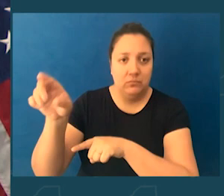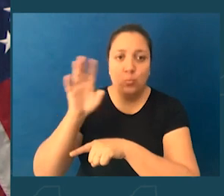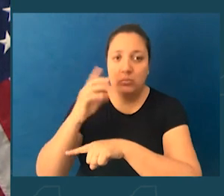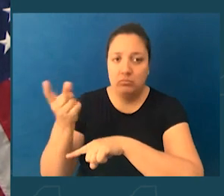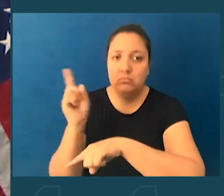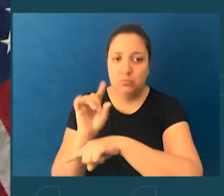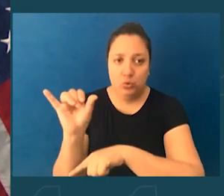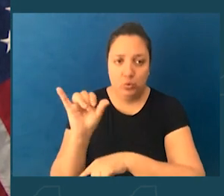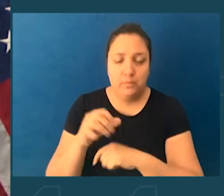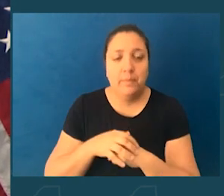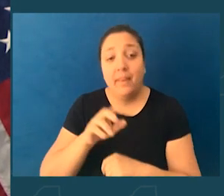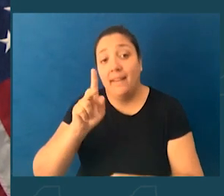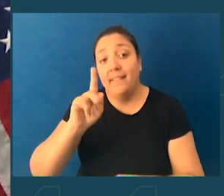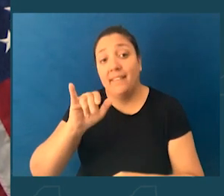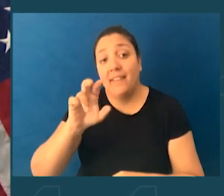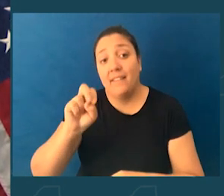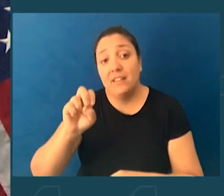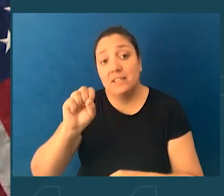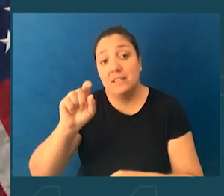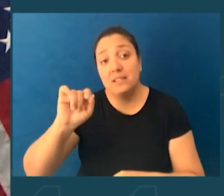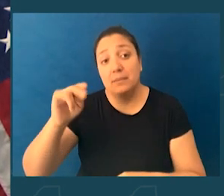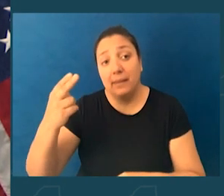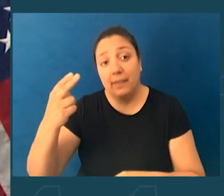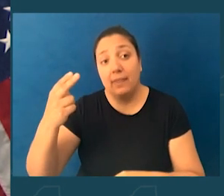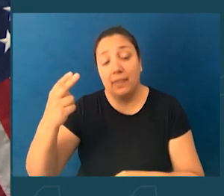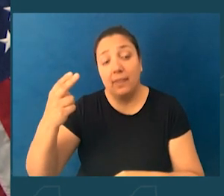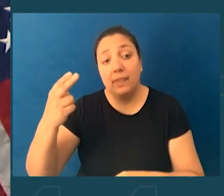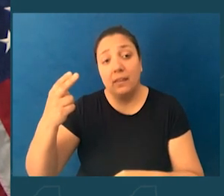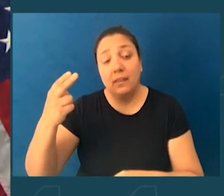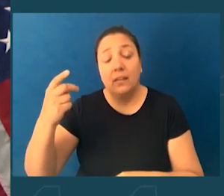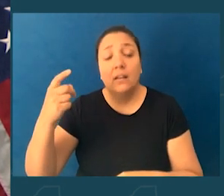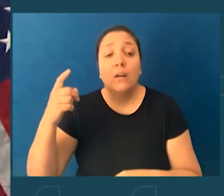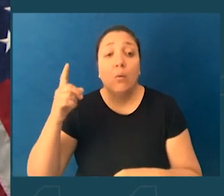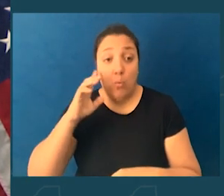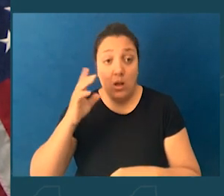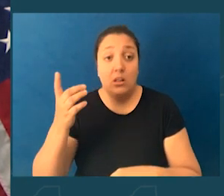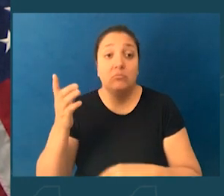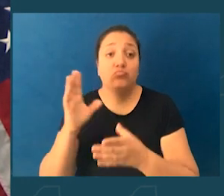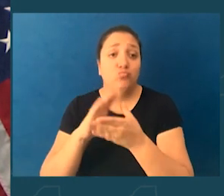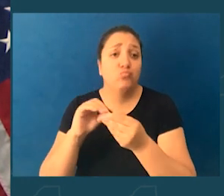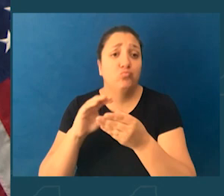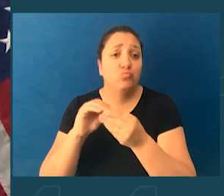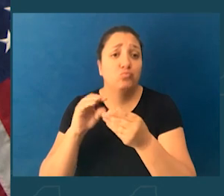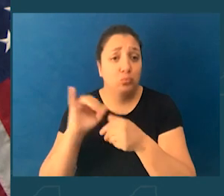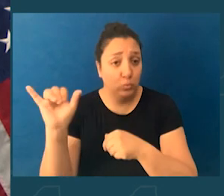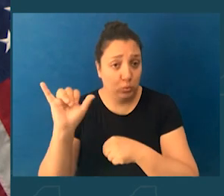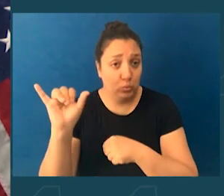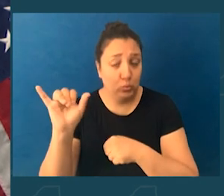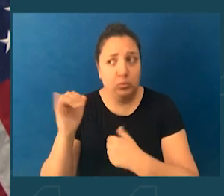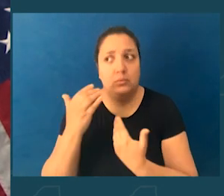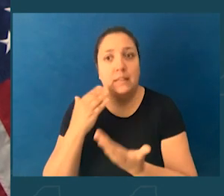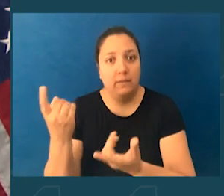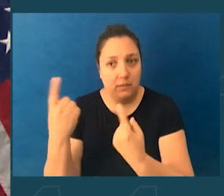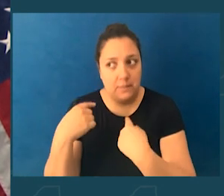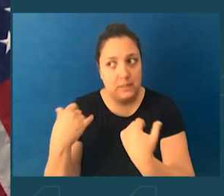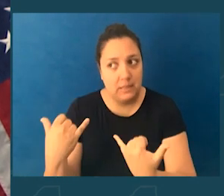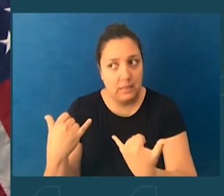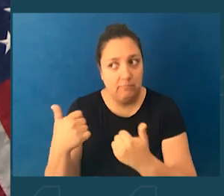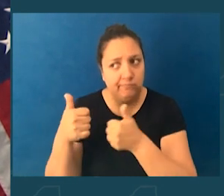Kevin Smith, the Director of Mental Health and the Peer Connection. Kevin will tell us his story as well. Kevin, thank you so much for being here today.